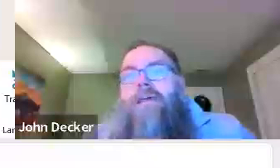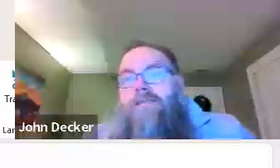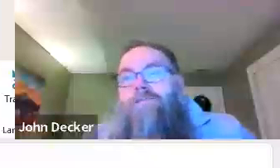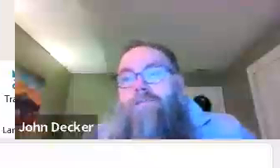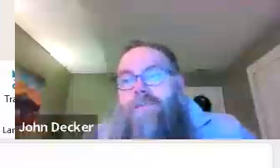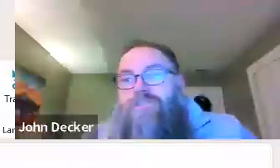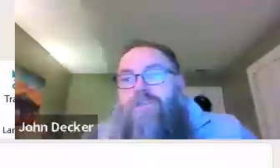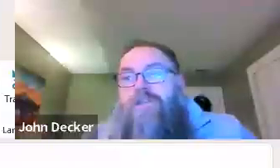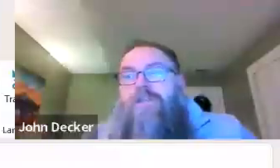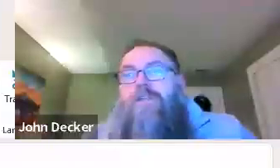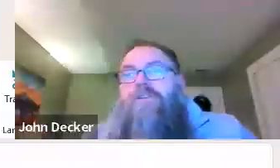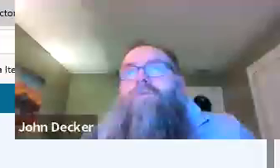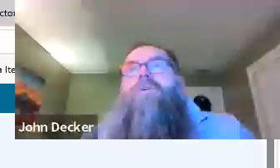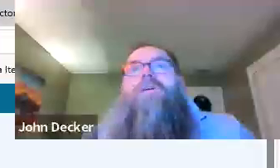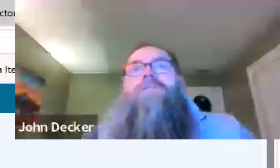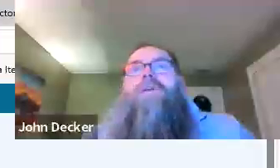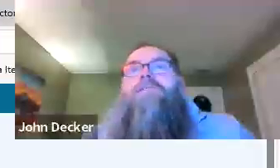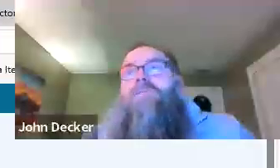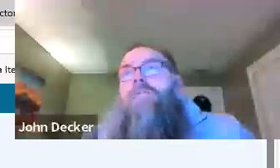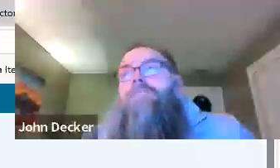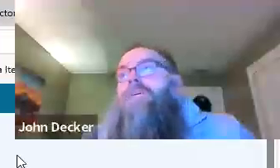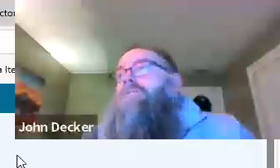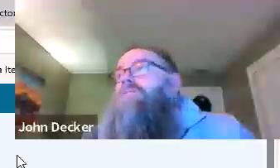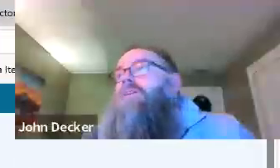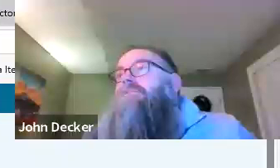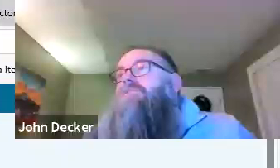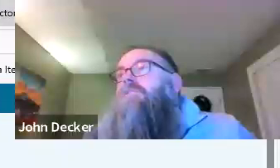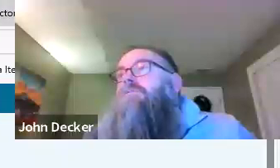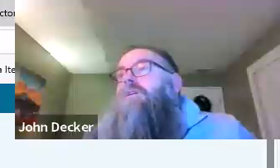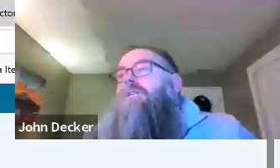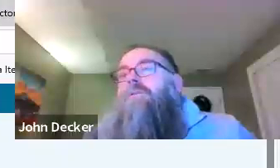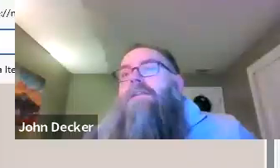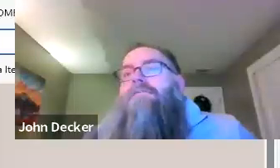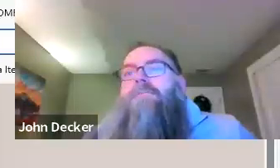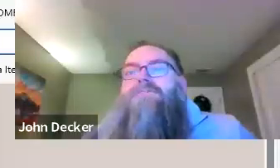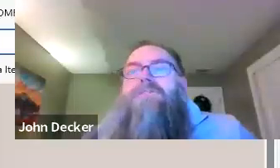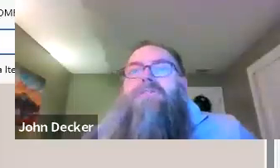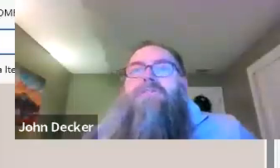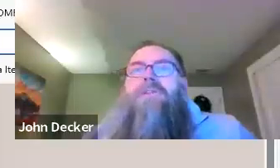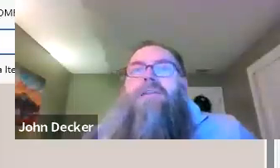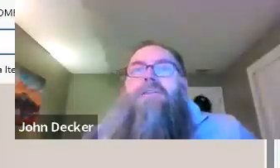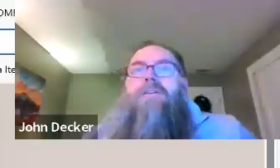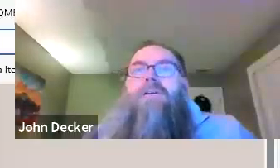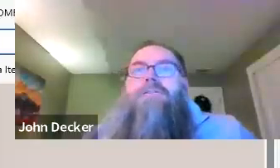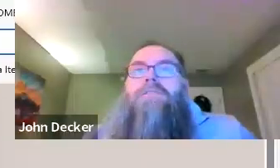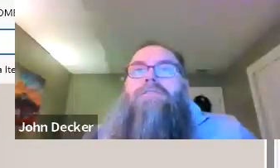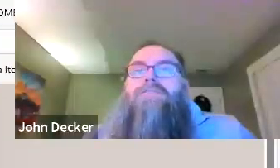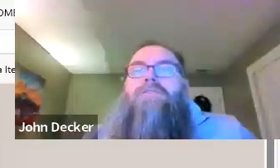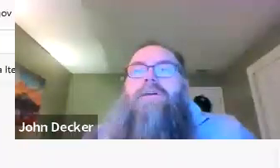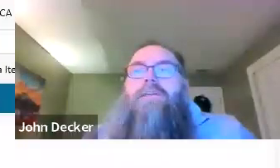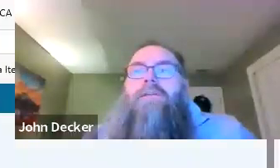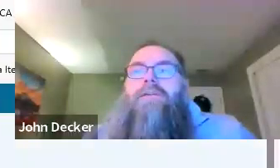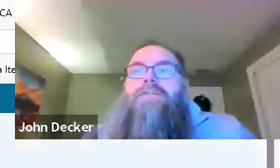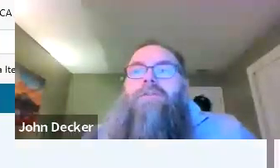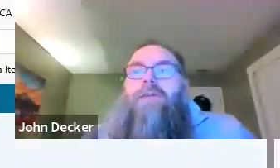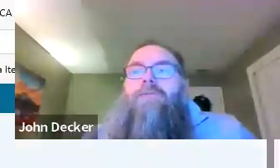posted that information that you all can look at as well. And so let me share quickly where that information is located on